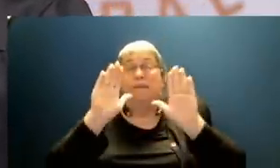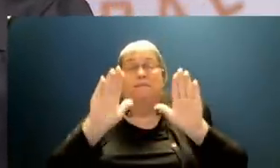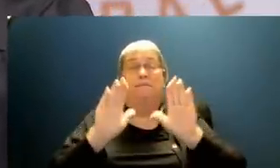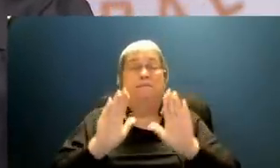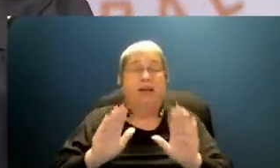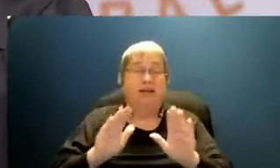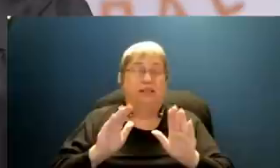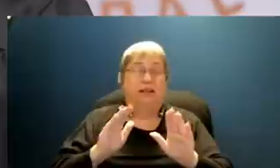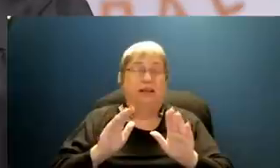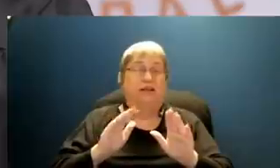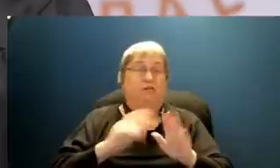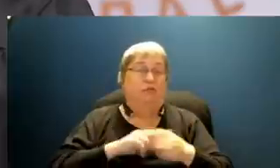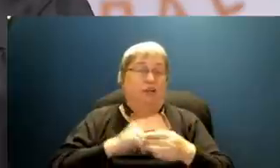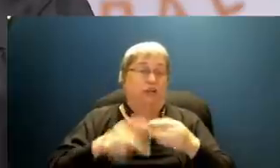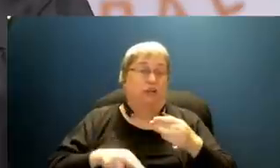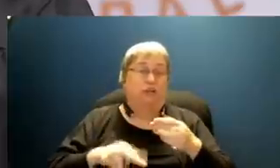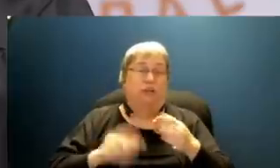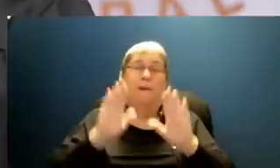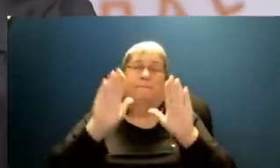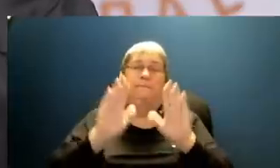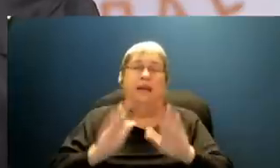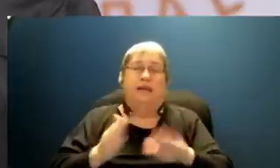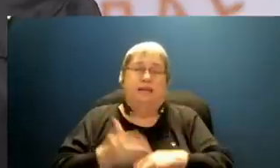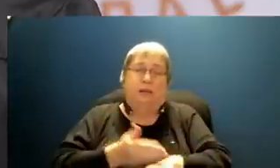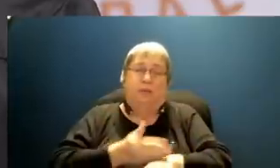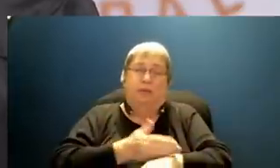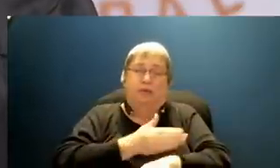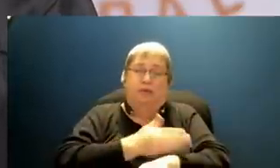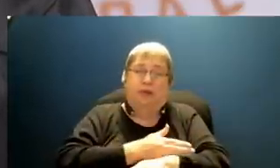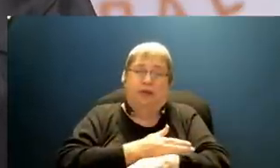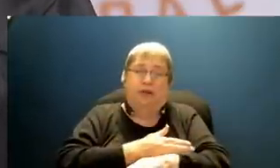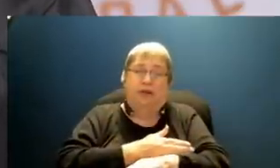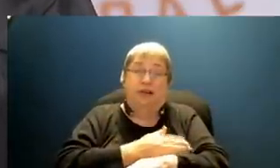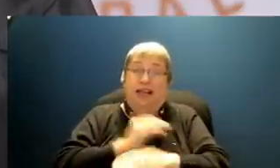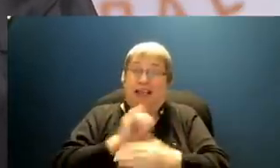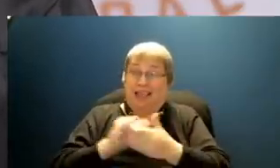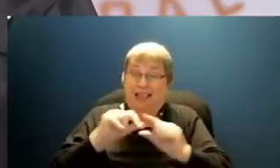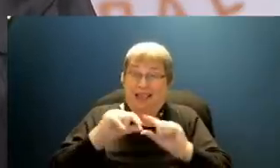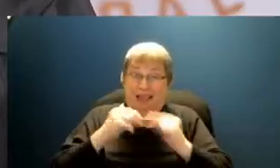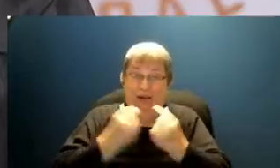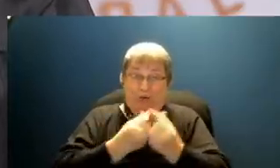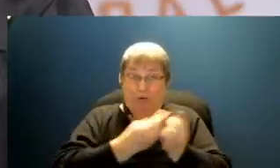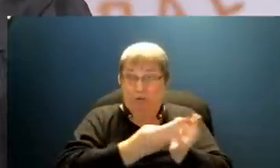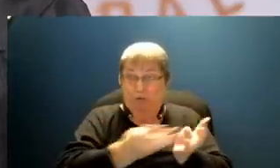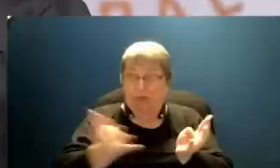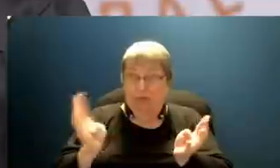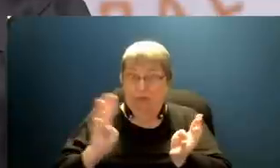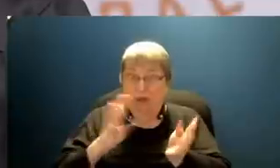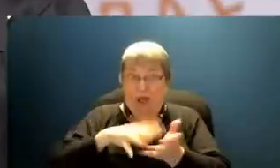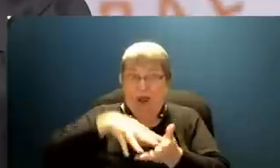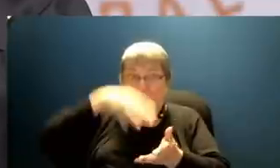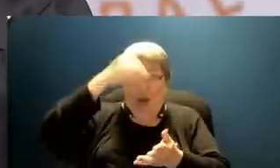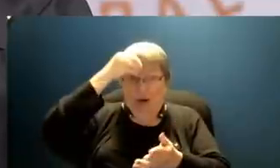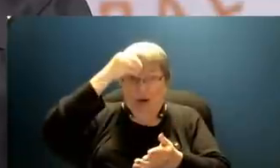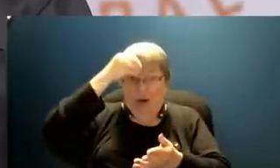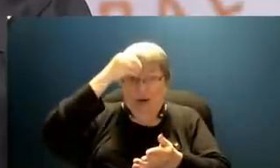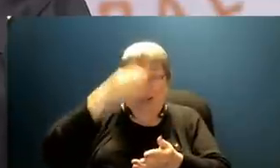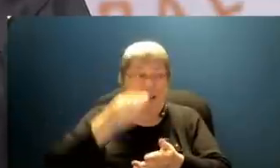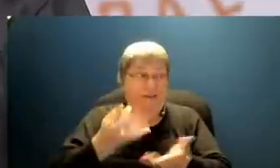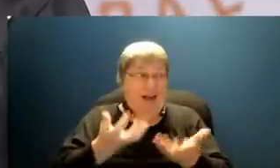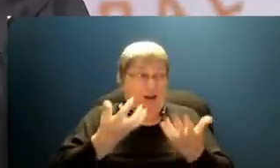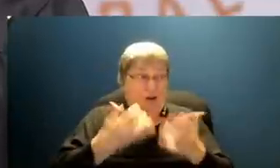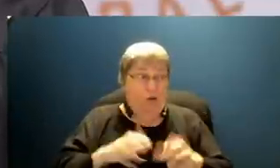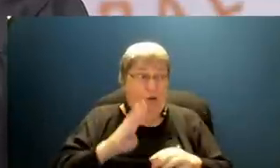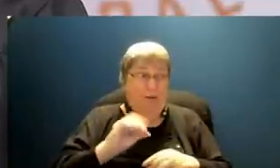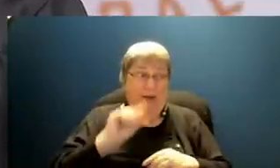have occurred otherwise. See, that group had learned that if you want to stop being boring, you